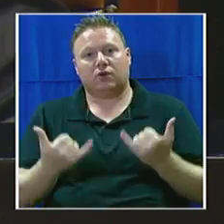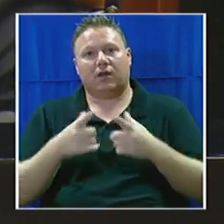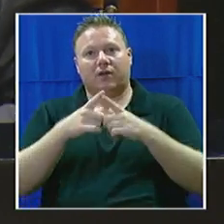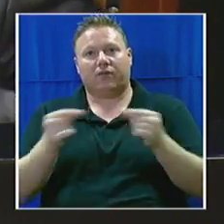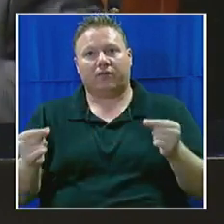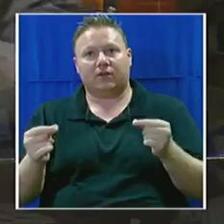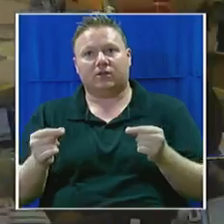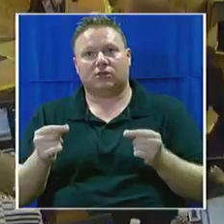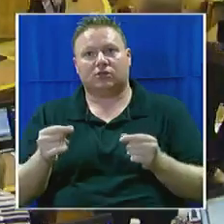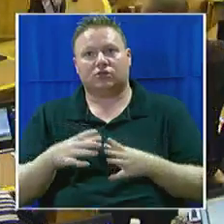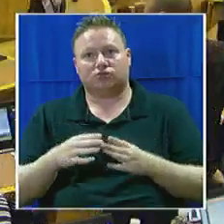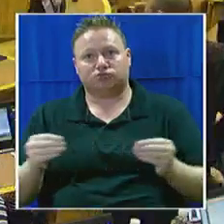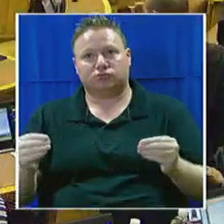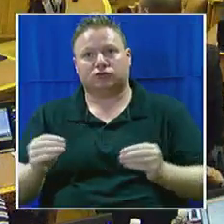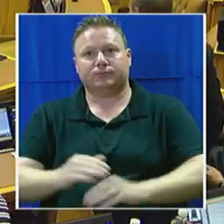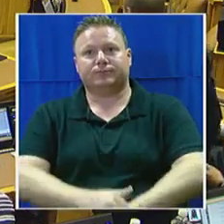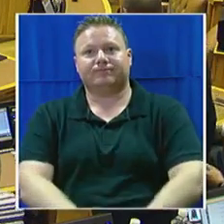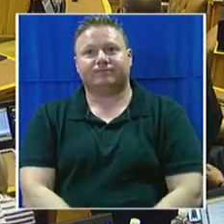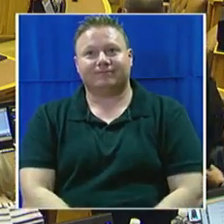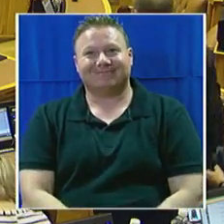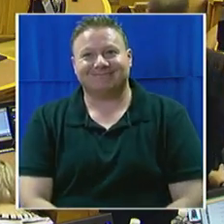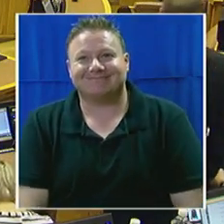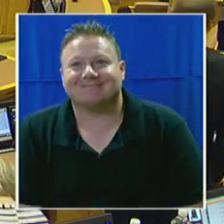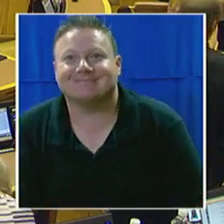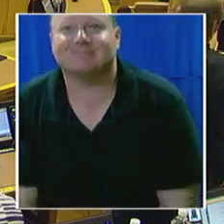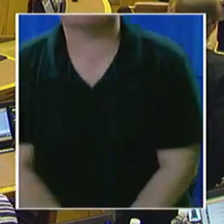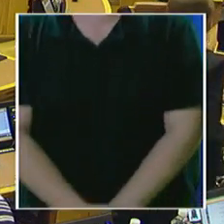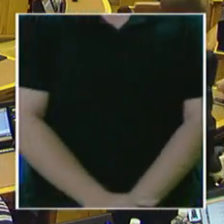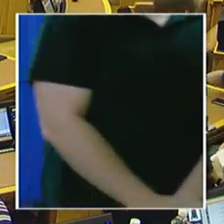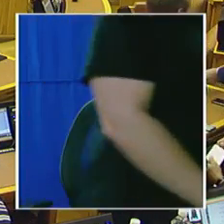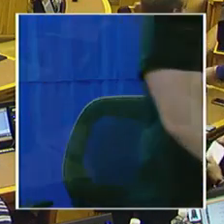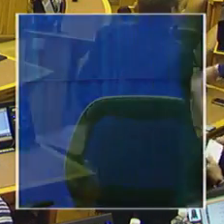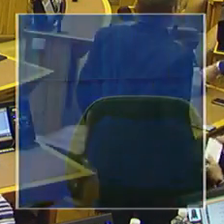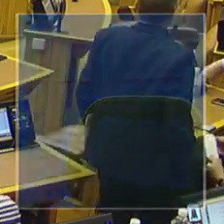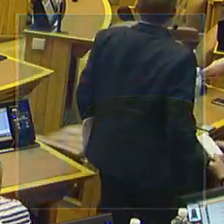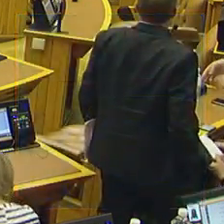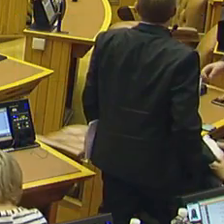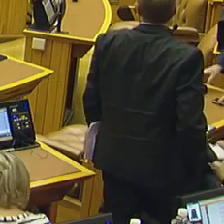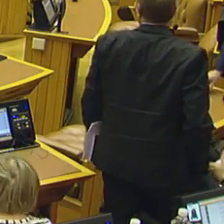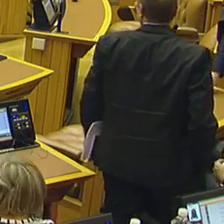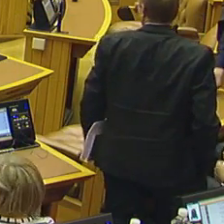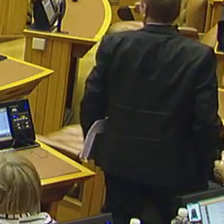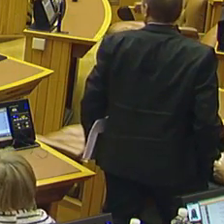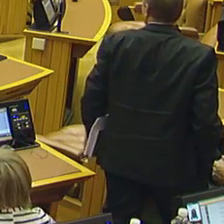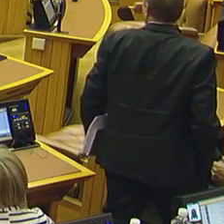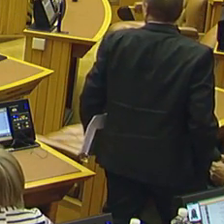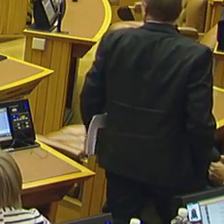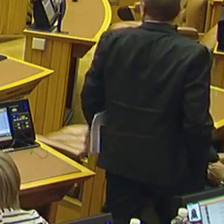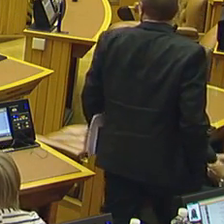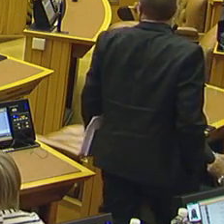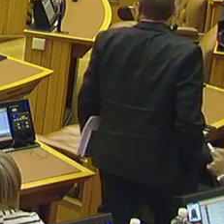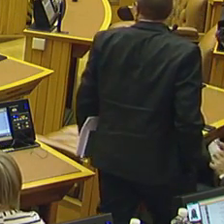House is adjourned. Thank you for your euphemism, Chairperson.